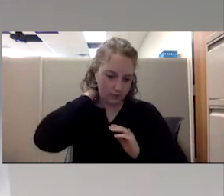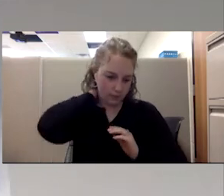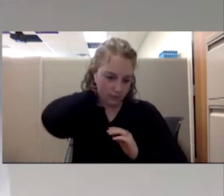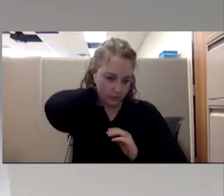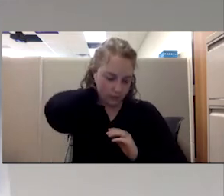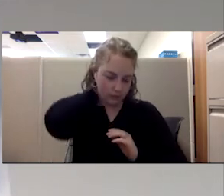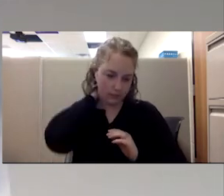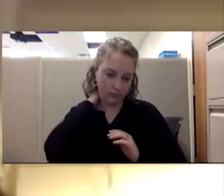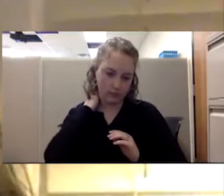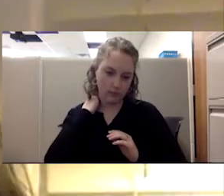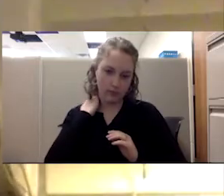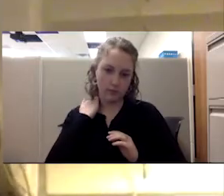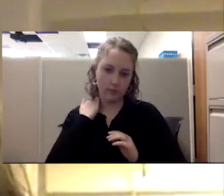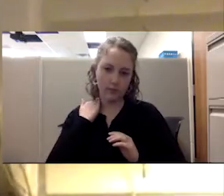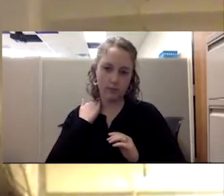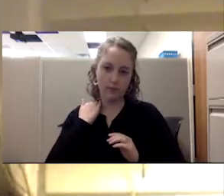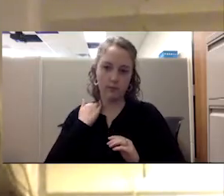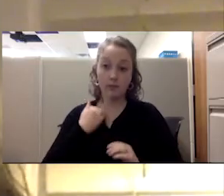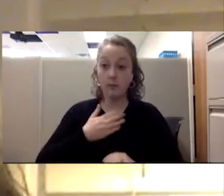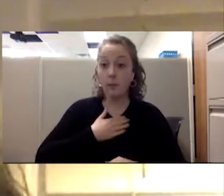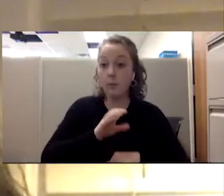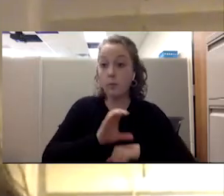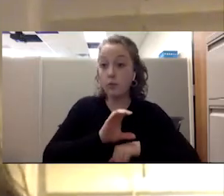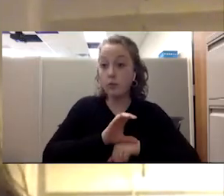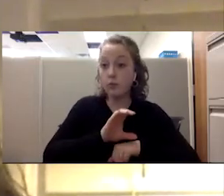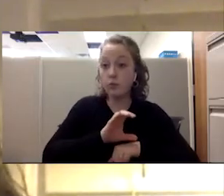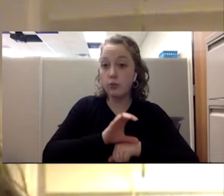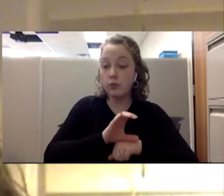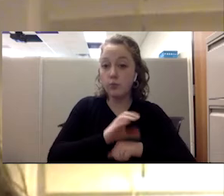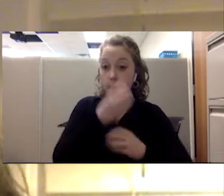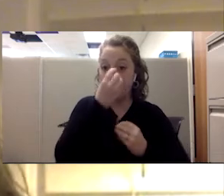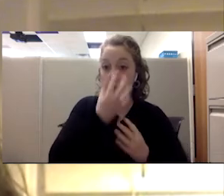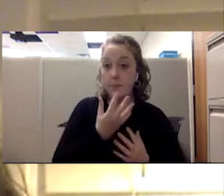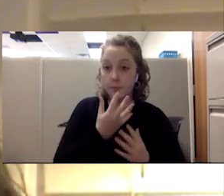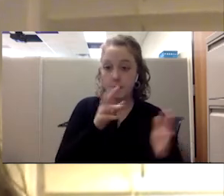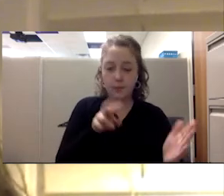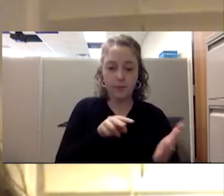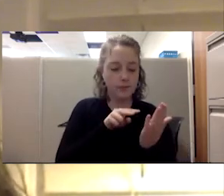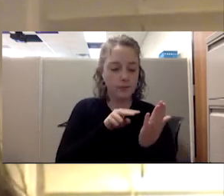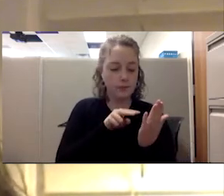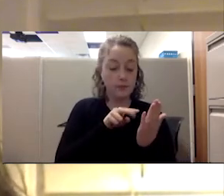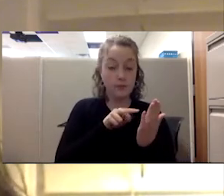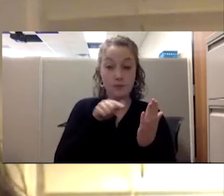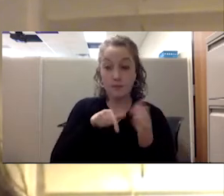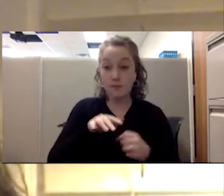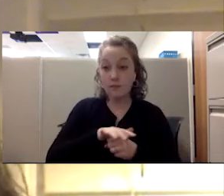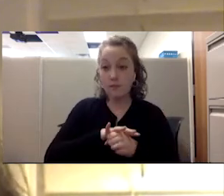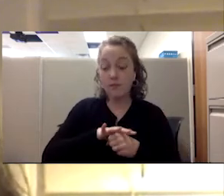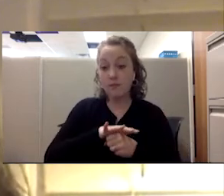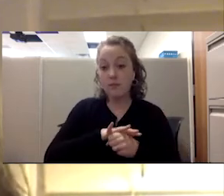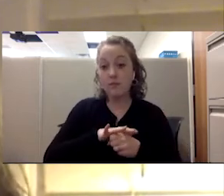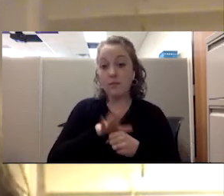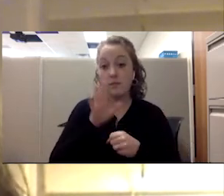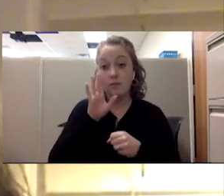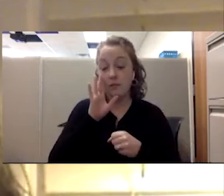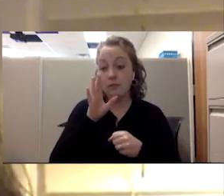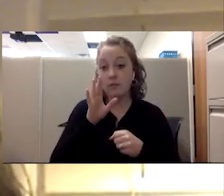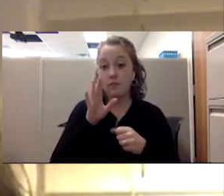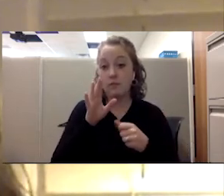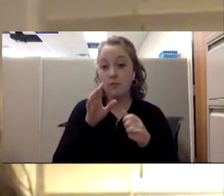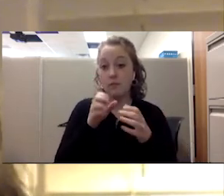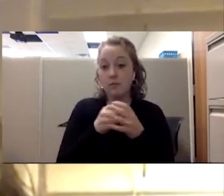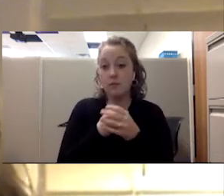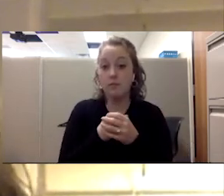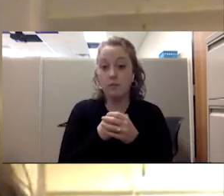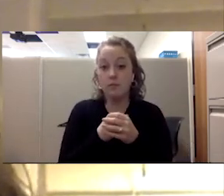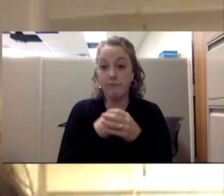The data that we get for church work has this area growing like pretty significantly